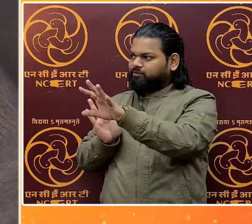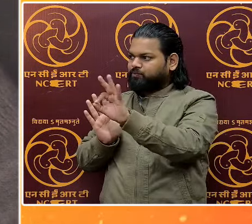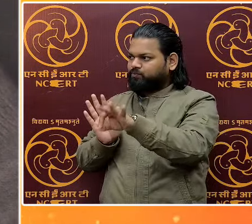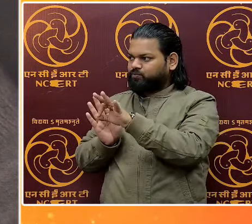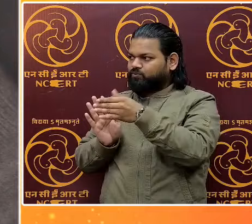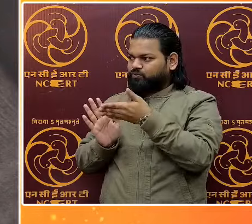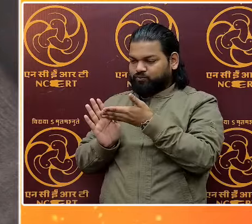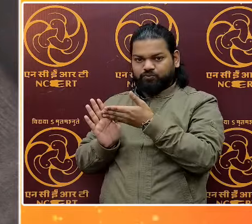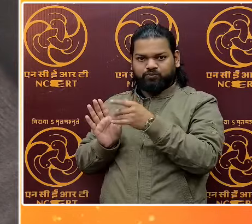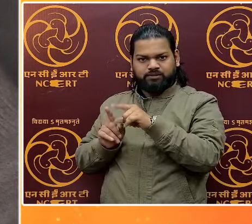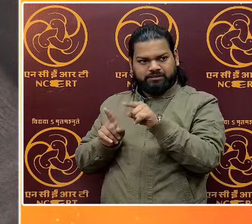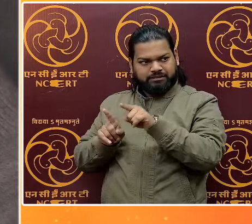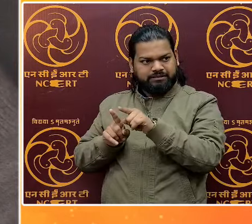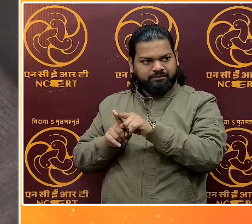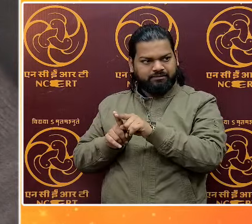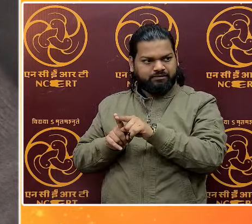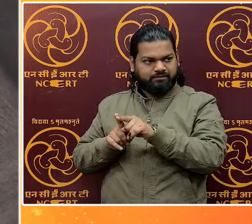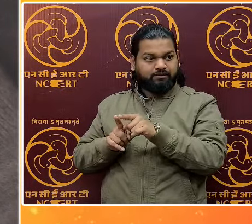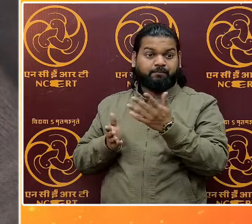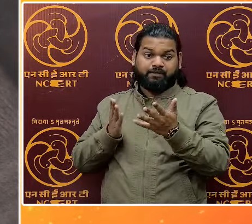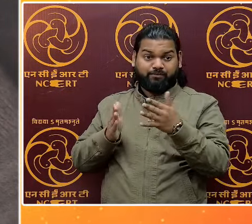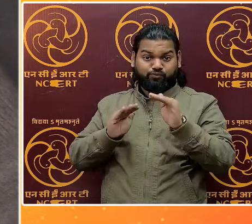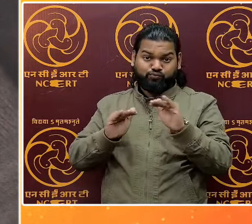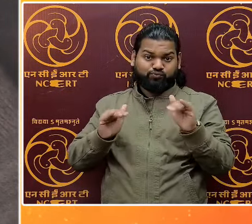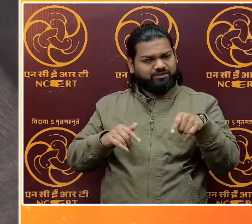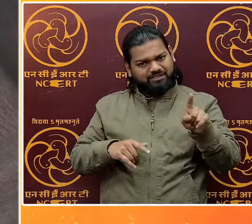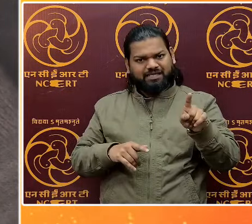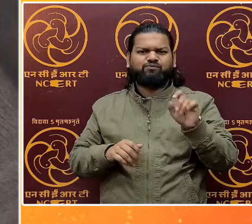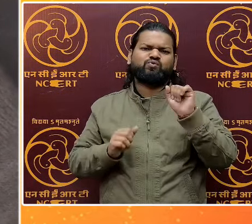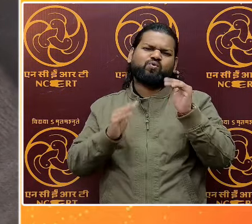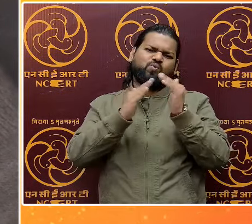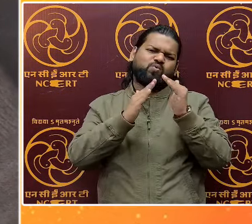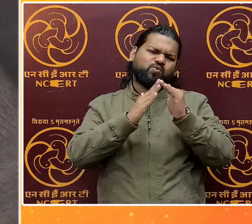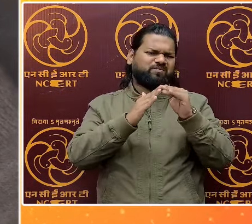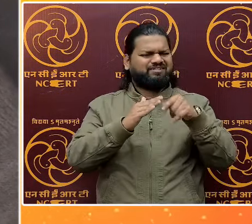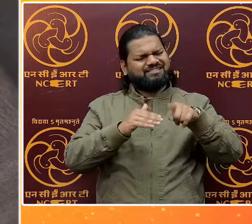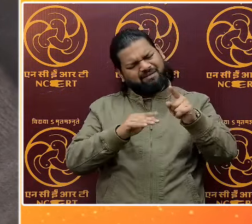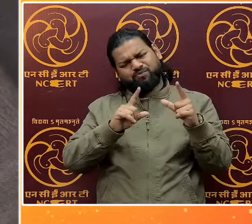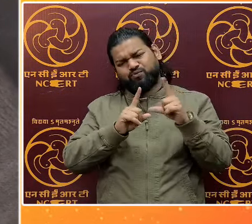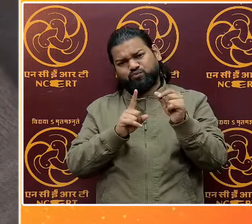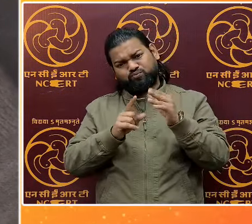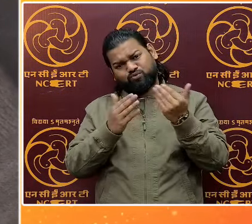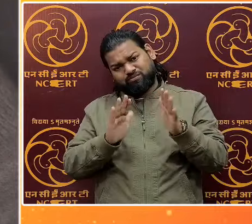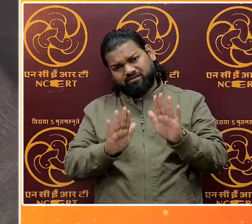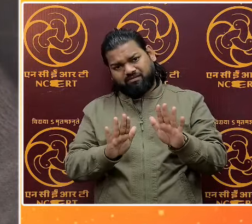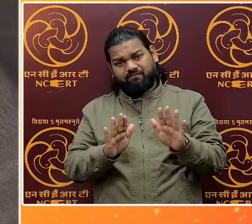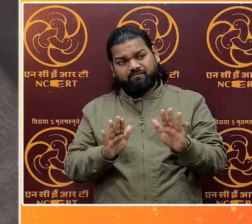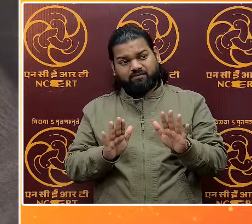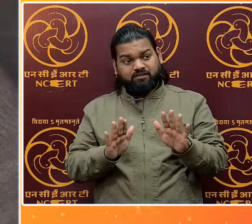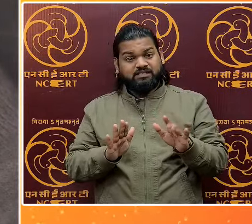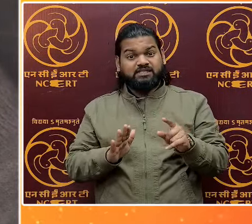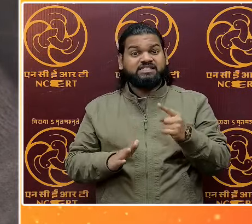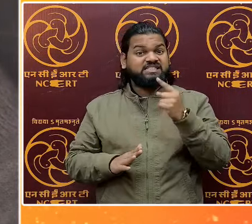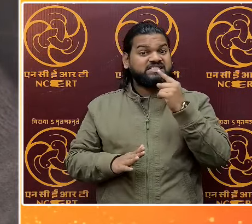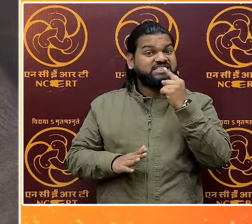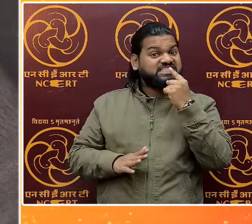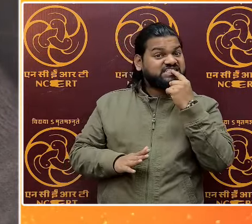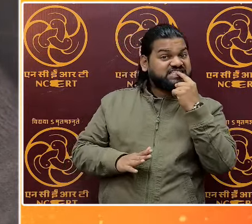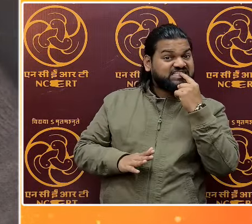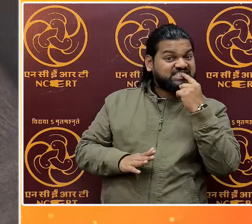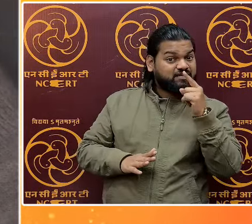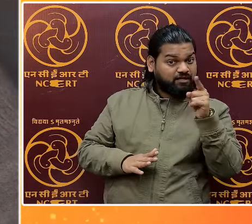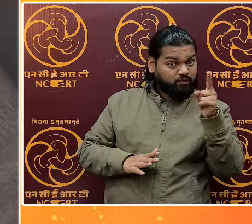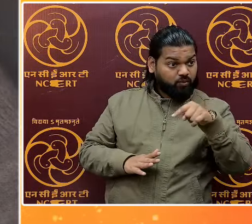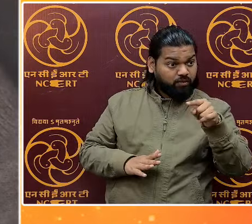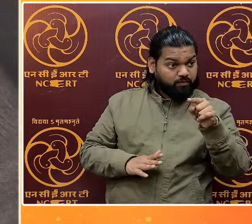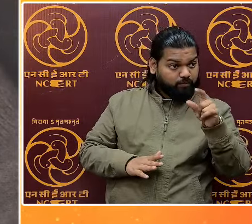So, if this The student may revise this at their yes, home. if this white point is visible to